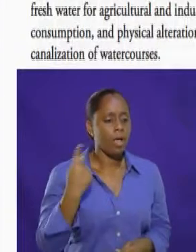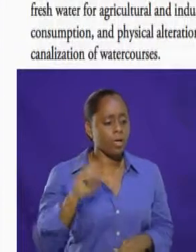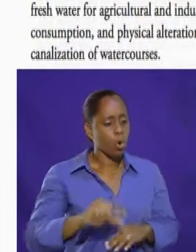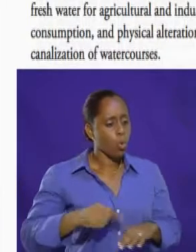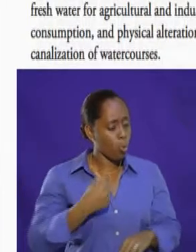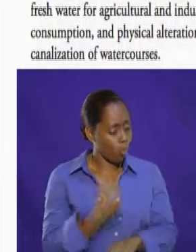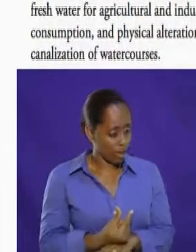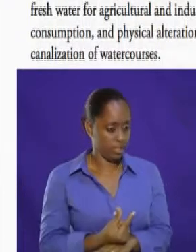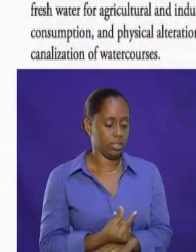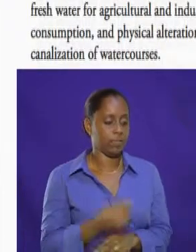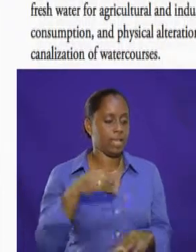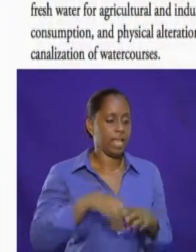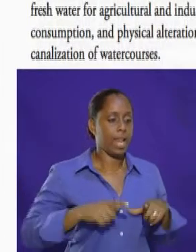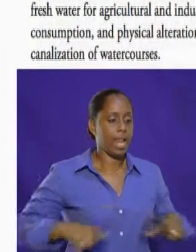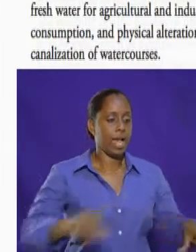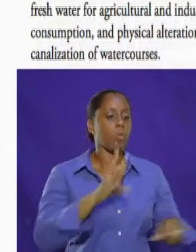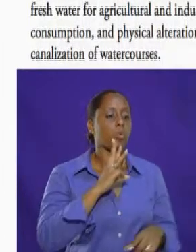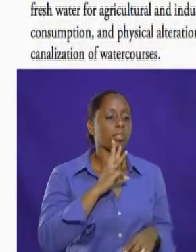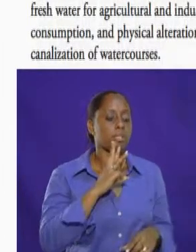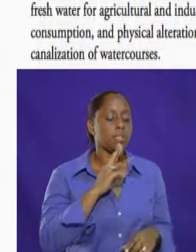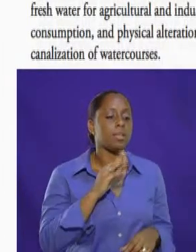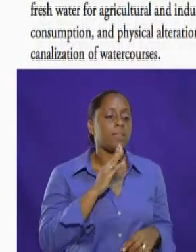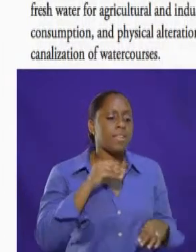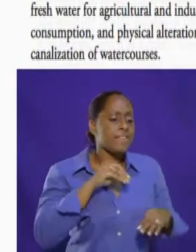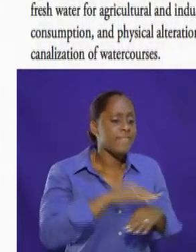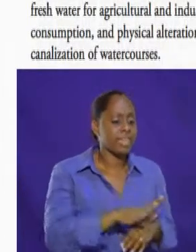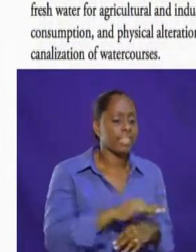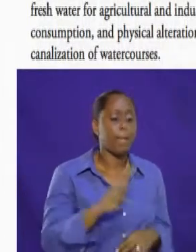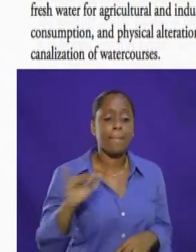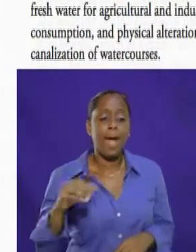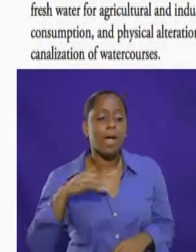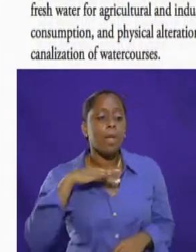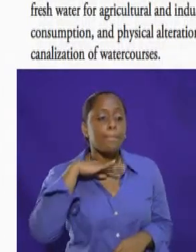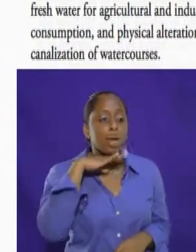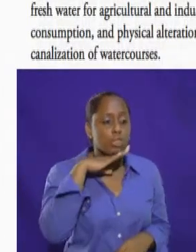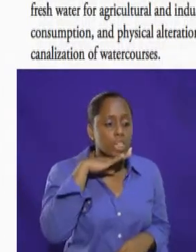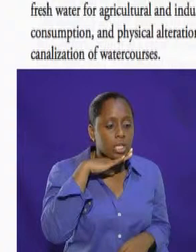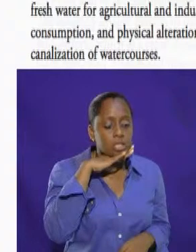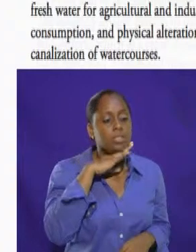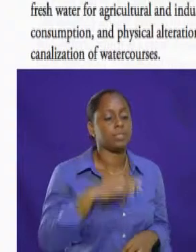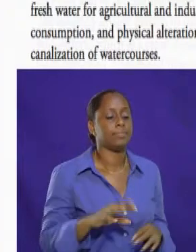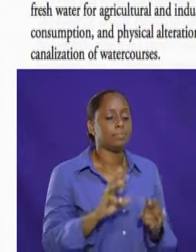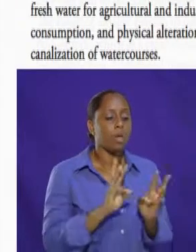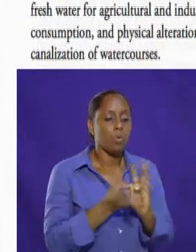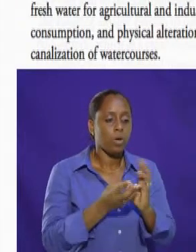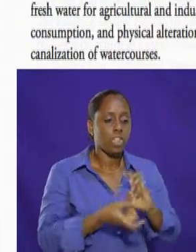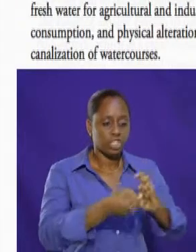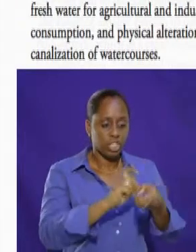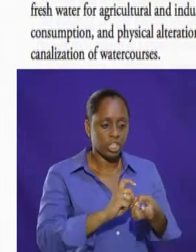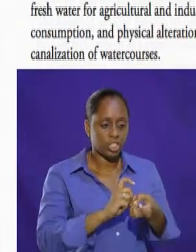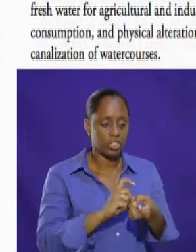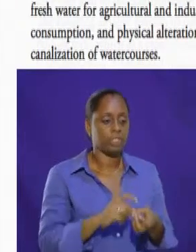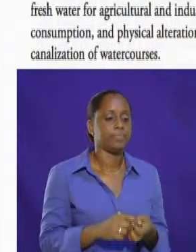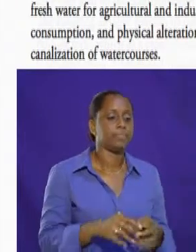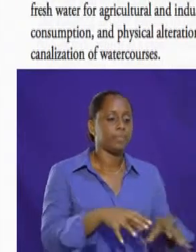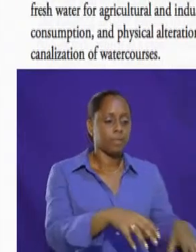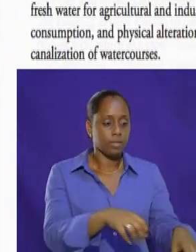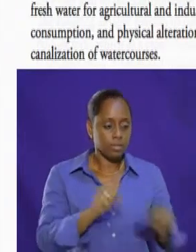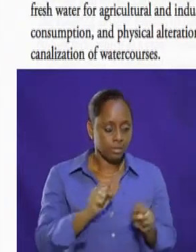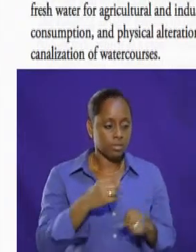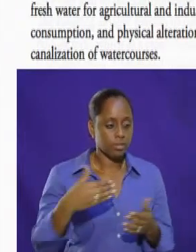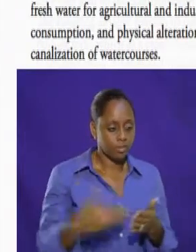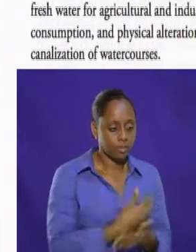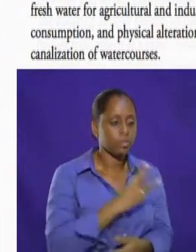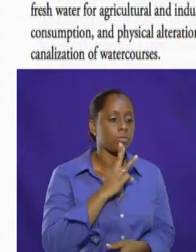The quality of inland waters has been affected by pollution, increased sedimentation,